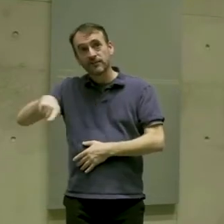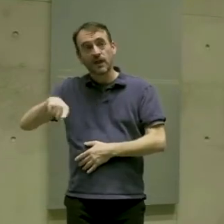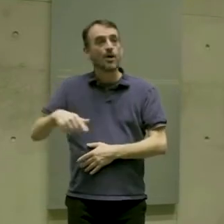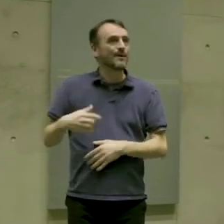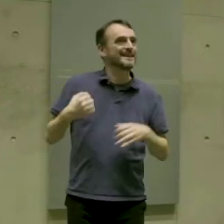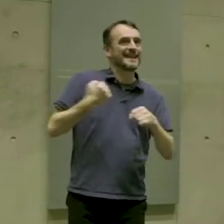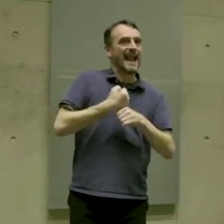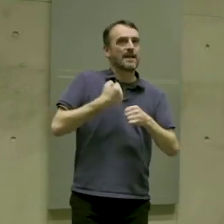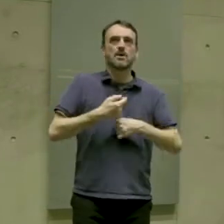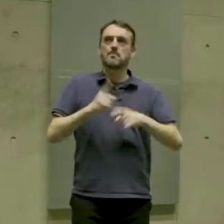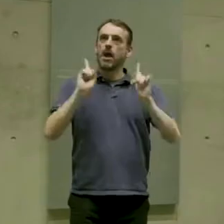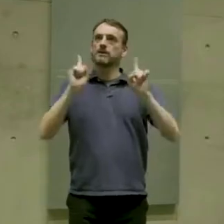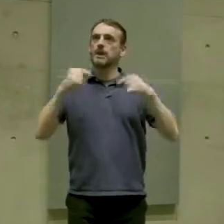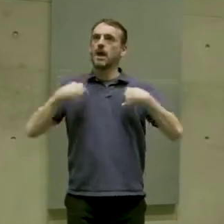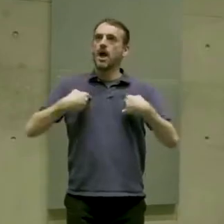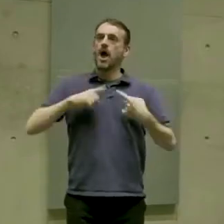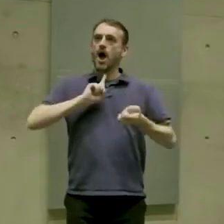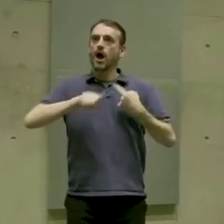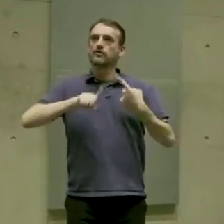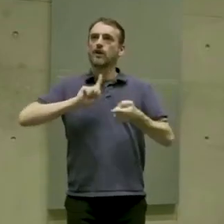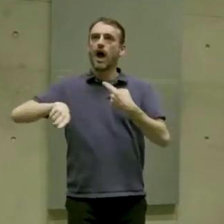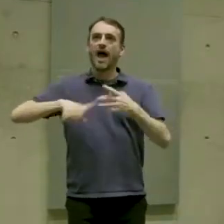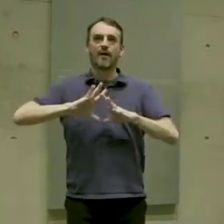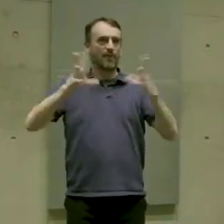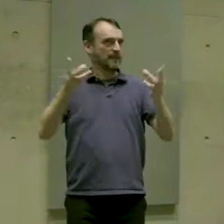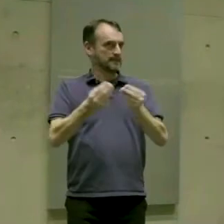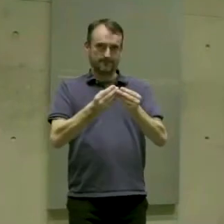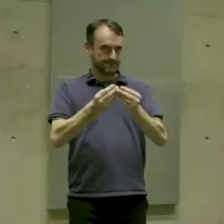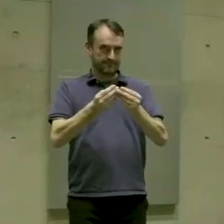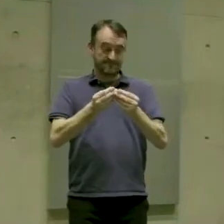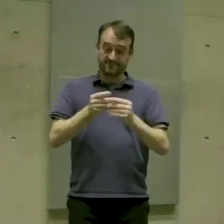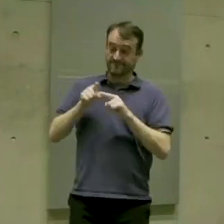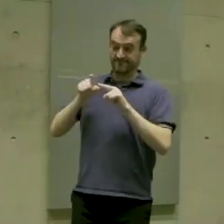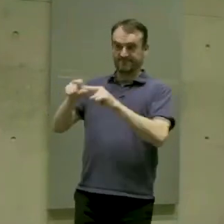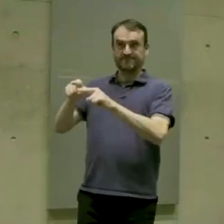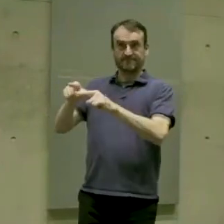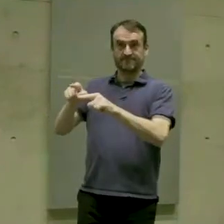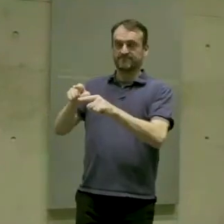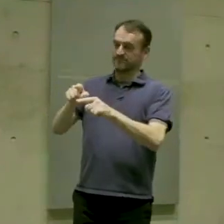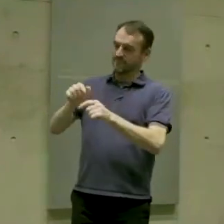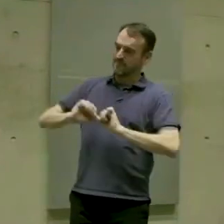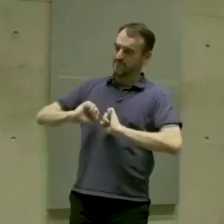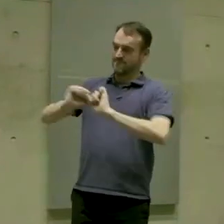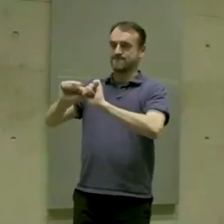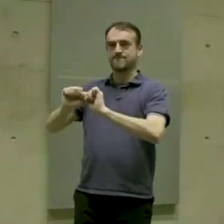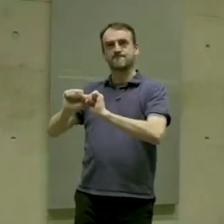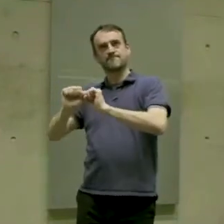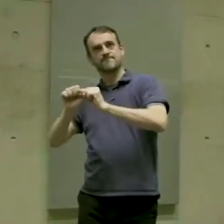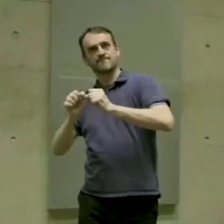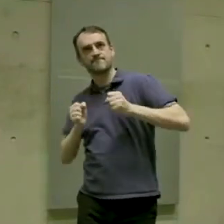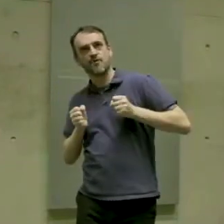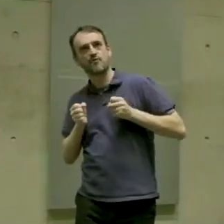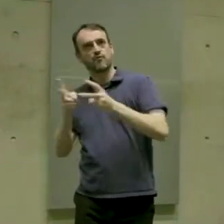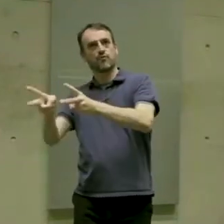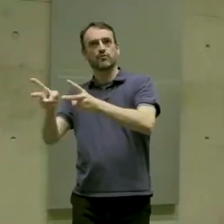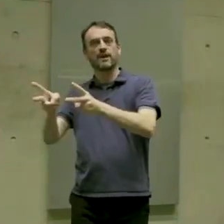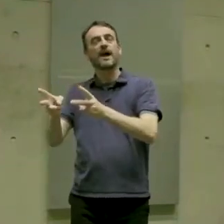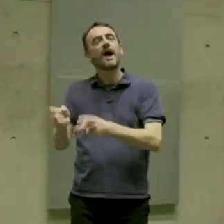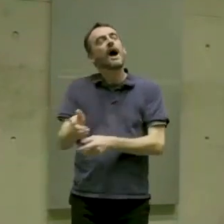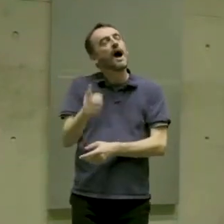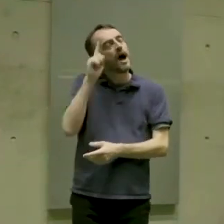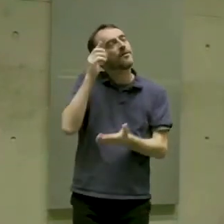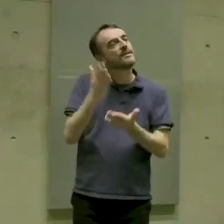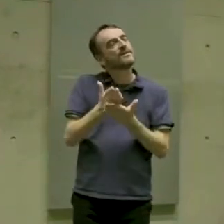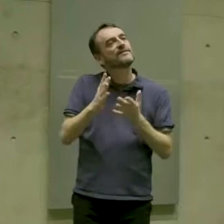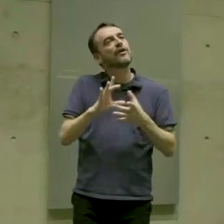out objective answers. It always has its own voice. I believe this is because the relationship between